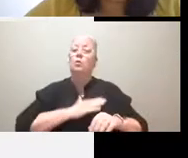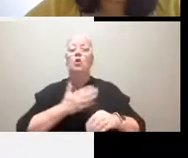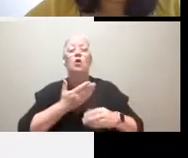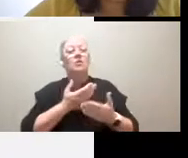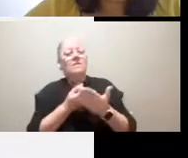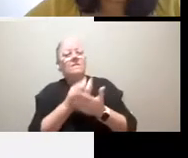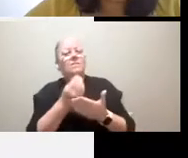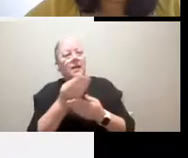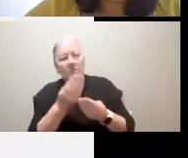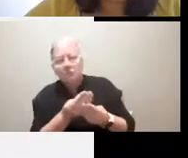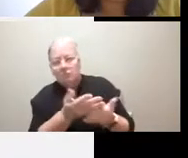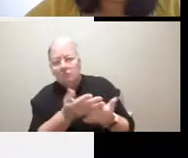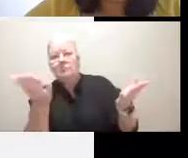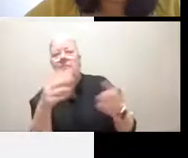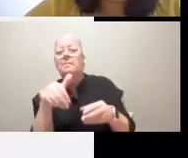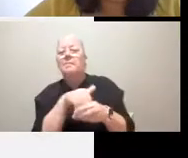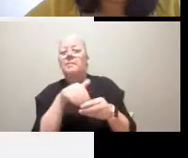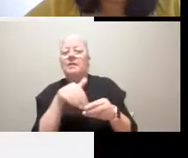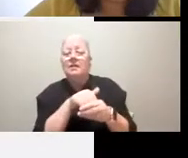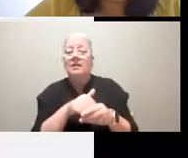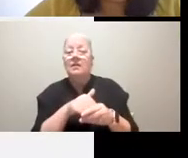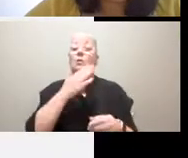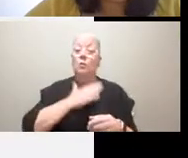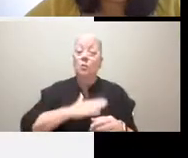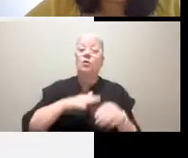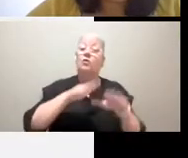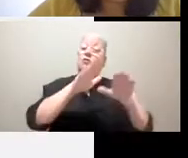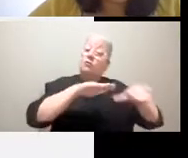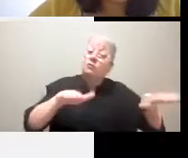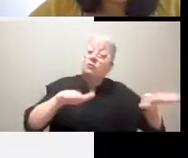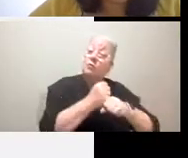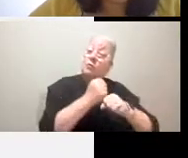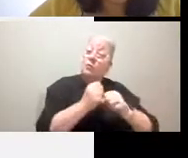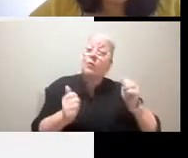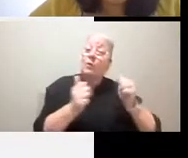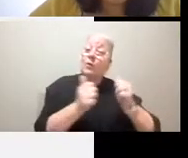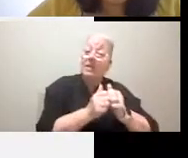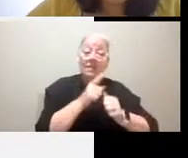all others to ensure that children that we work with are protected.